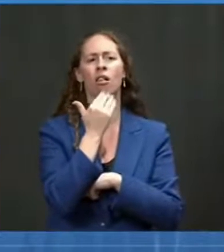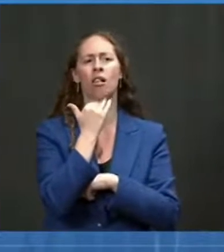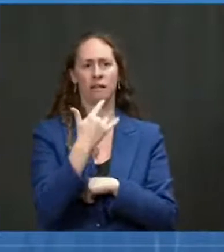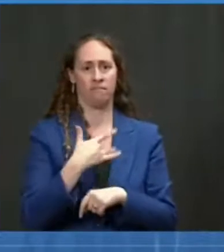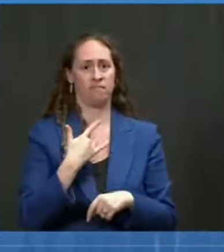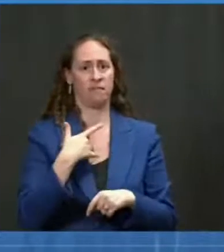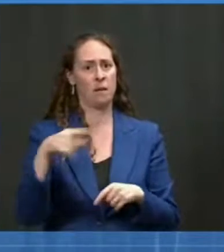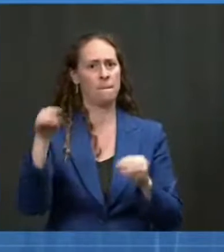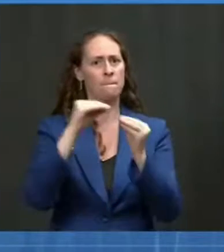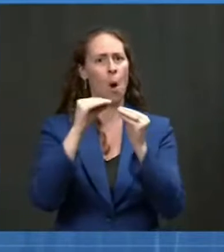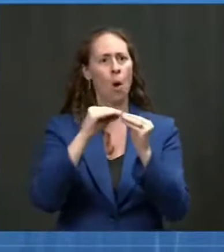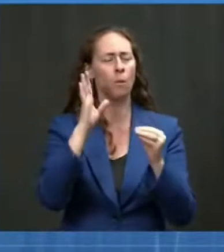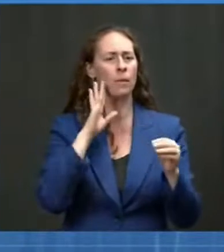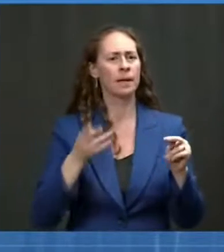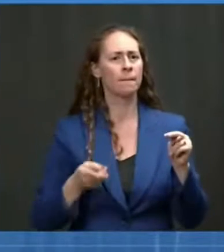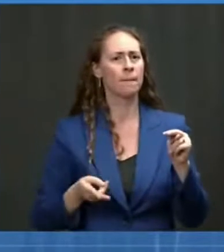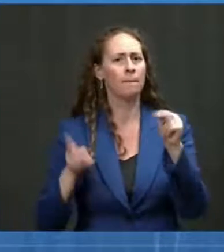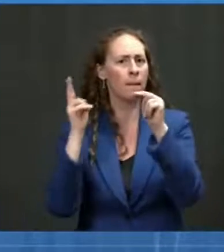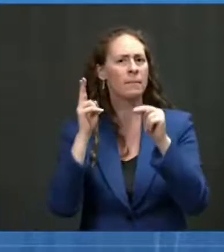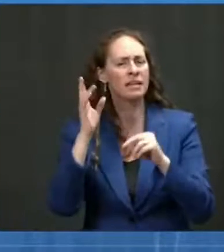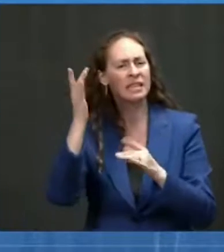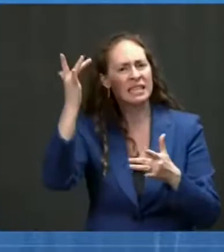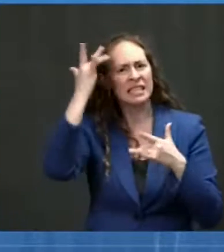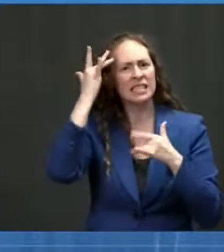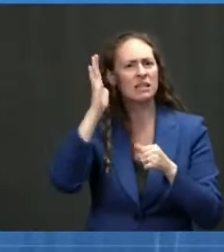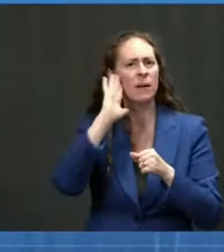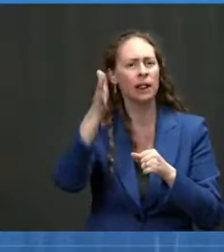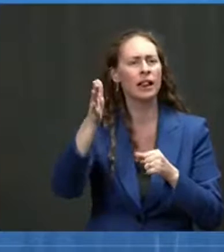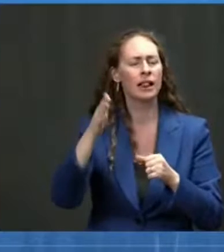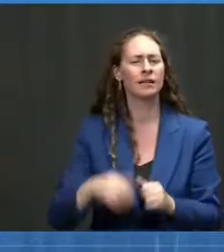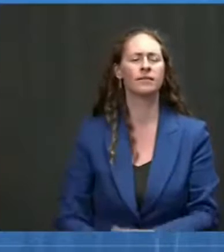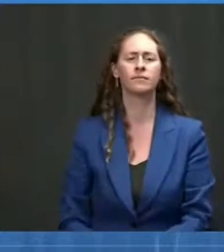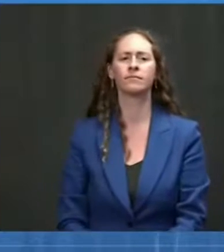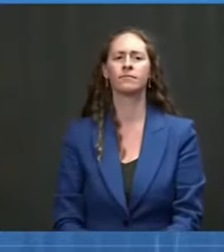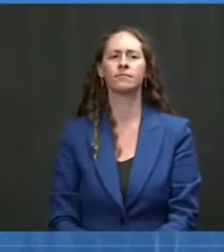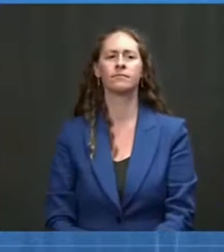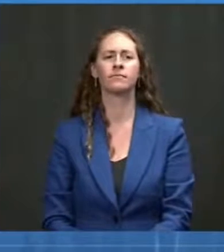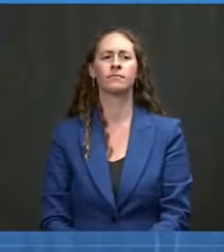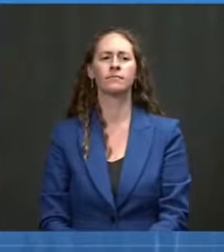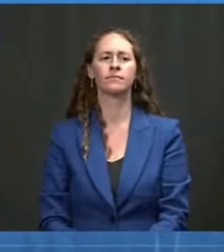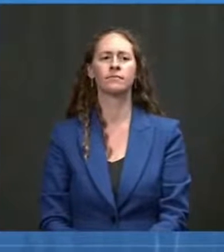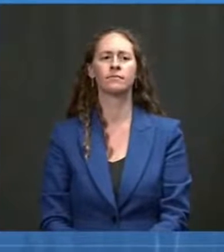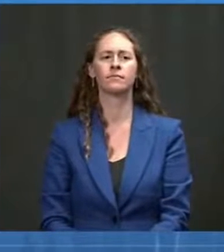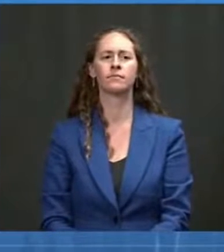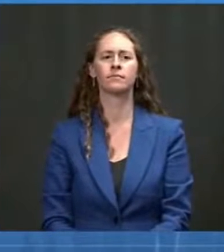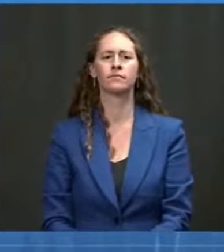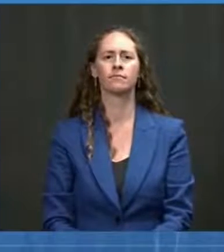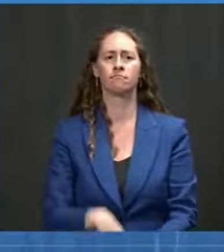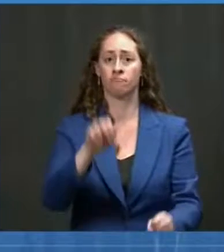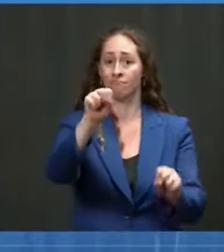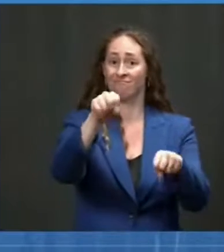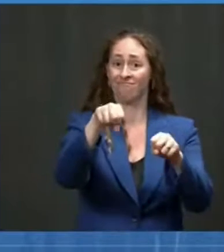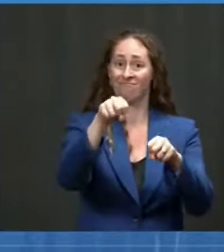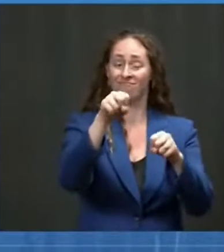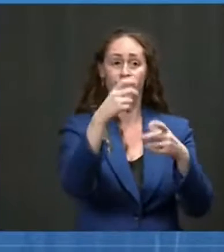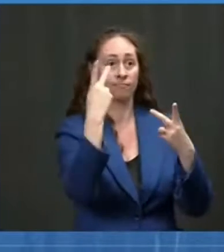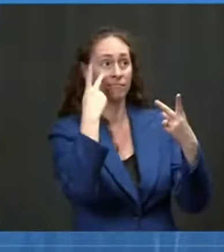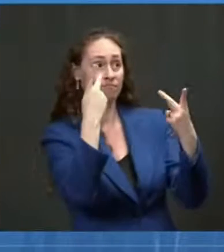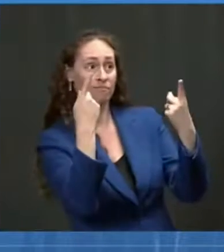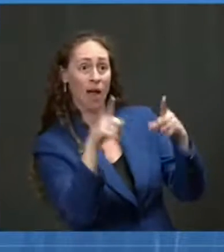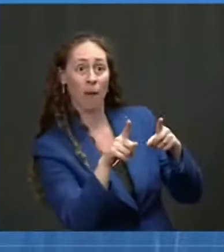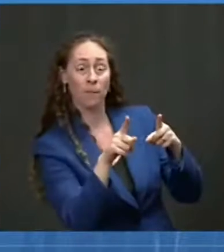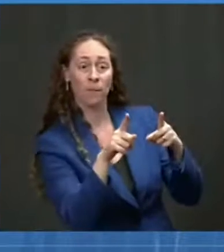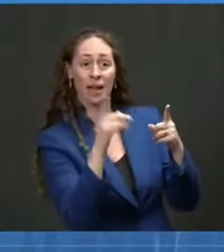thing, it has been such a almost reproducible phenomenon with COVID-19. If you wait for